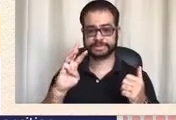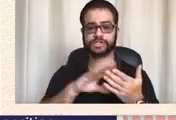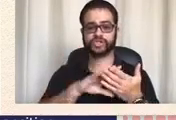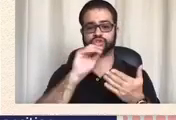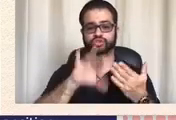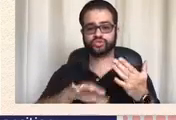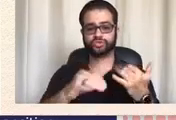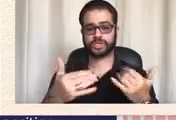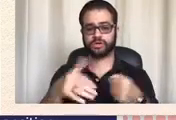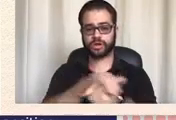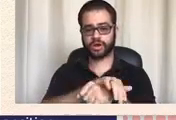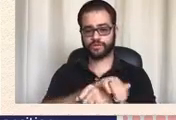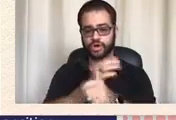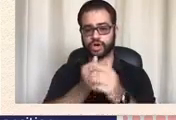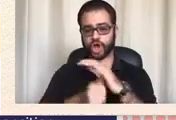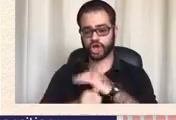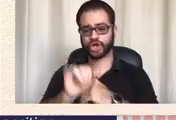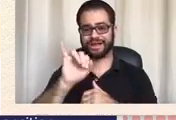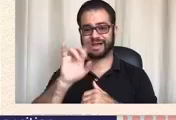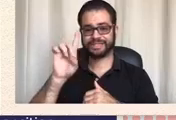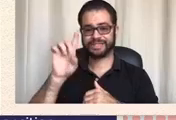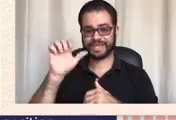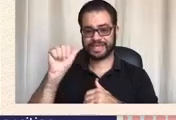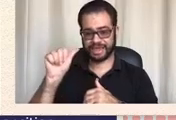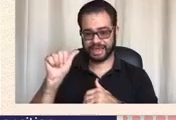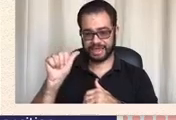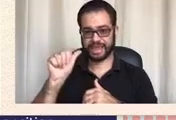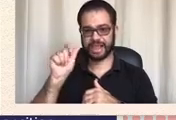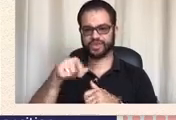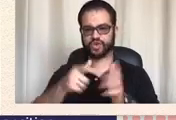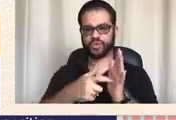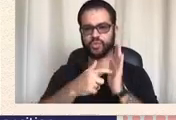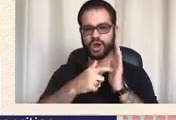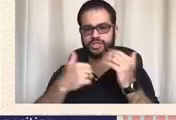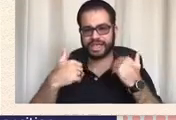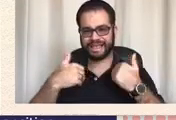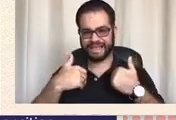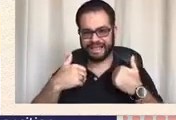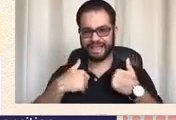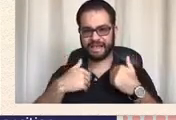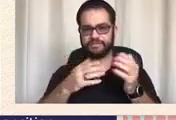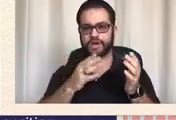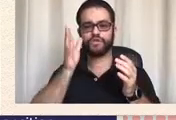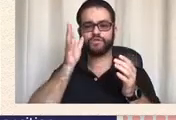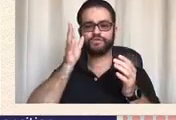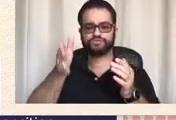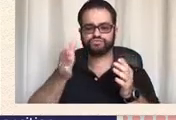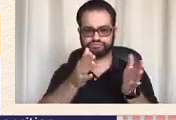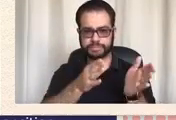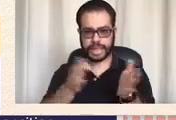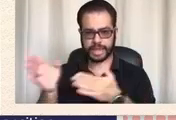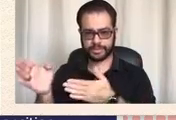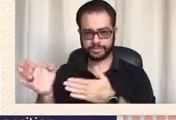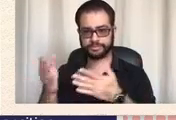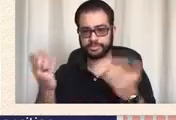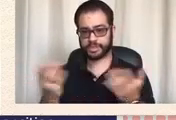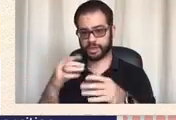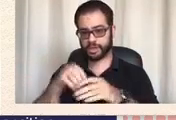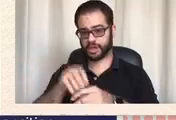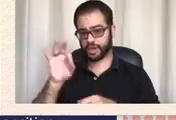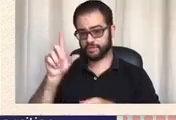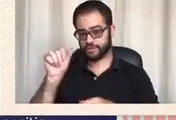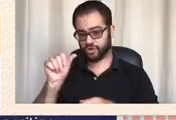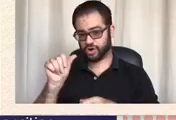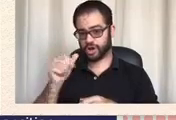and they're required to have a further plan as they grow into their late teens. In Florida, we start the process at age 14